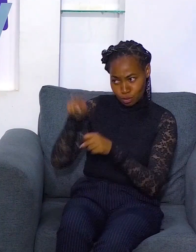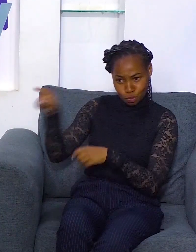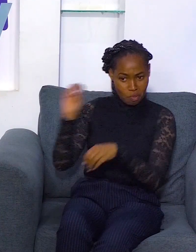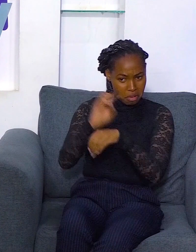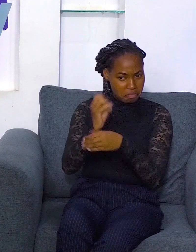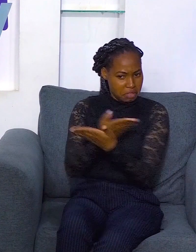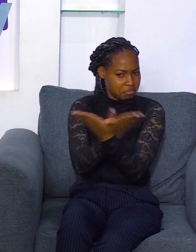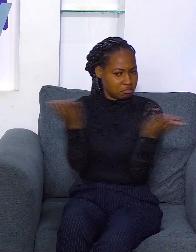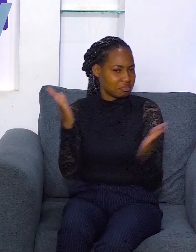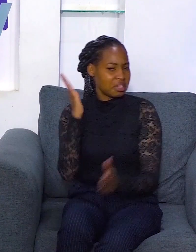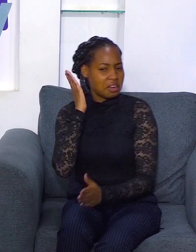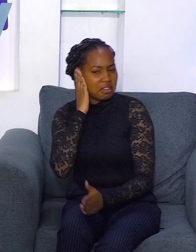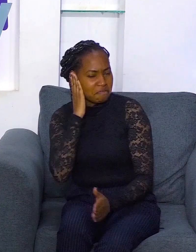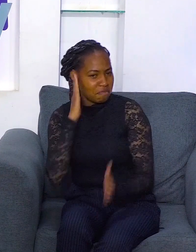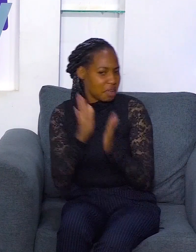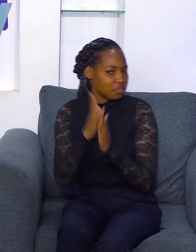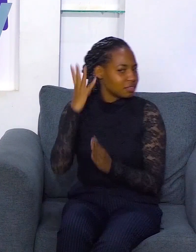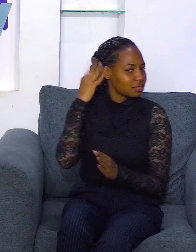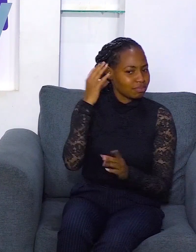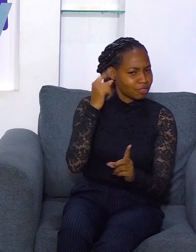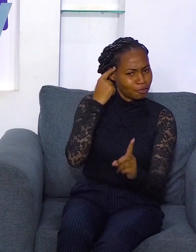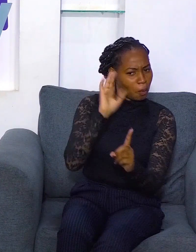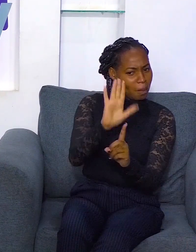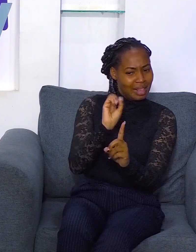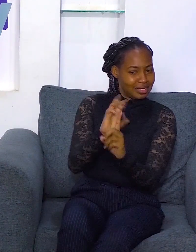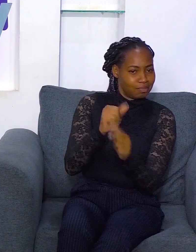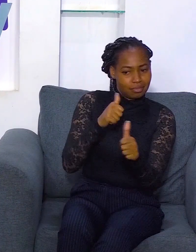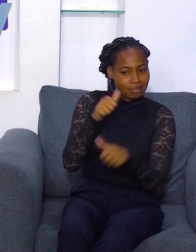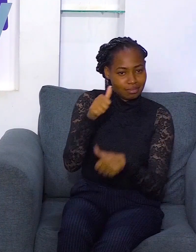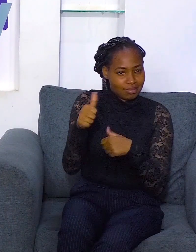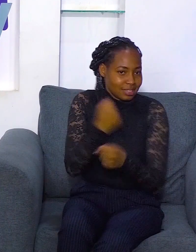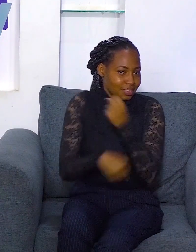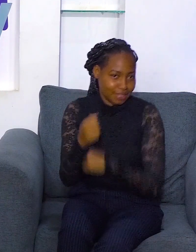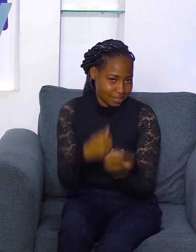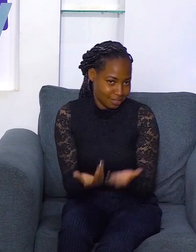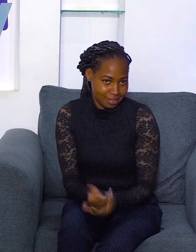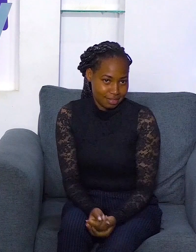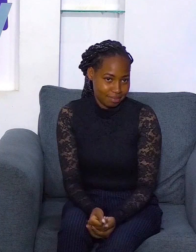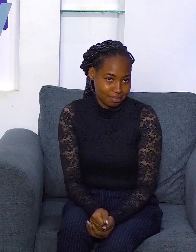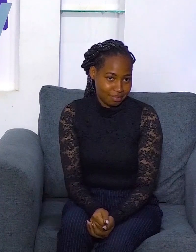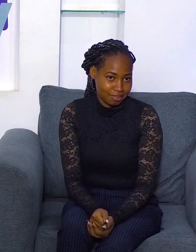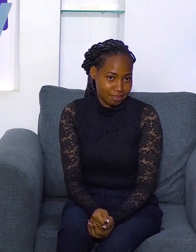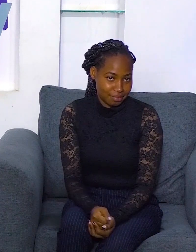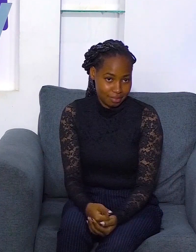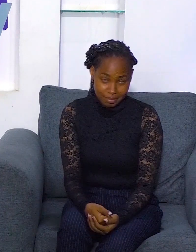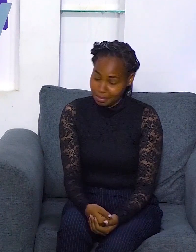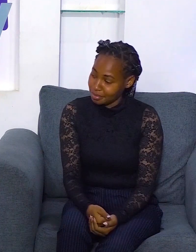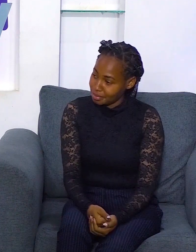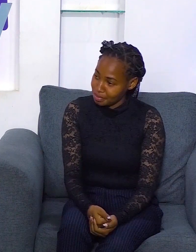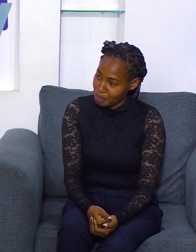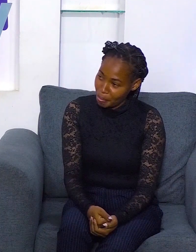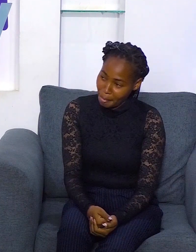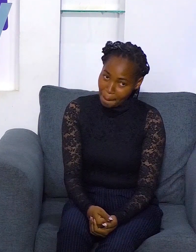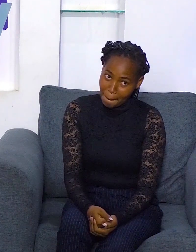Interesting. Could you please, maybe give a final advice on for both, the deaf and the hearing who